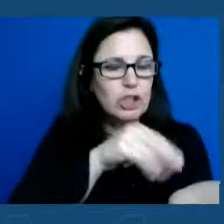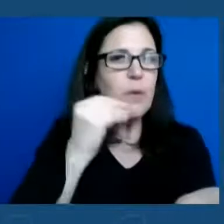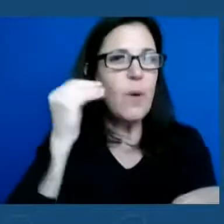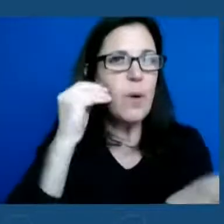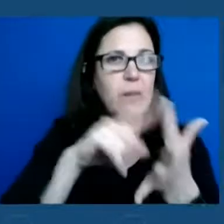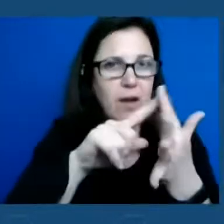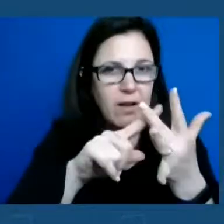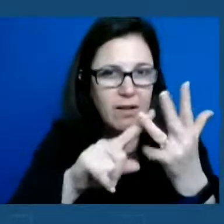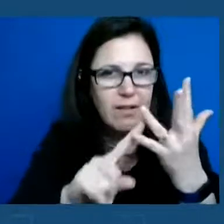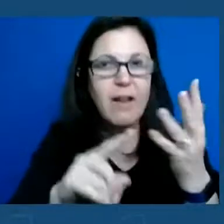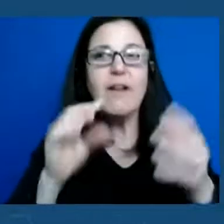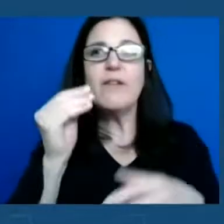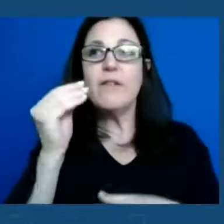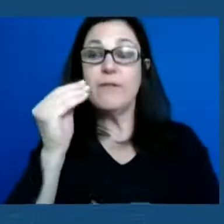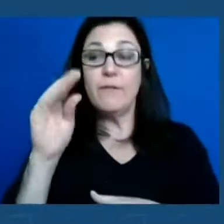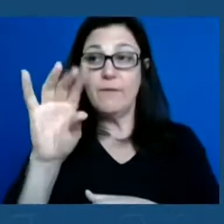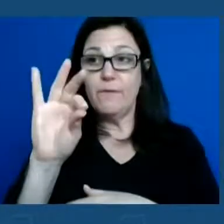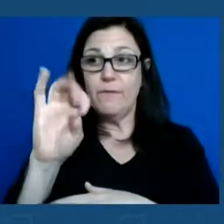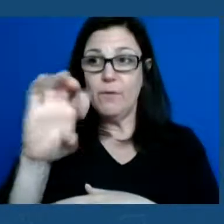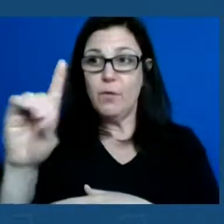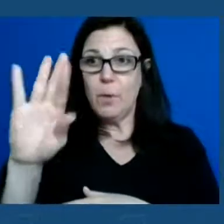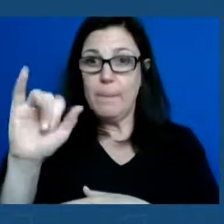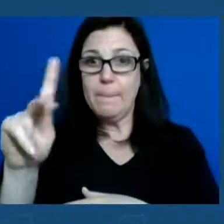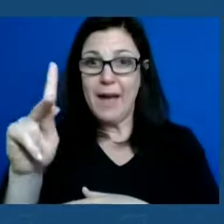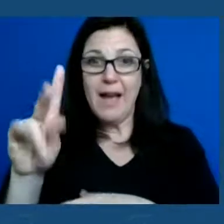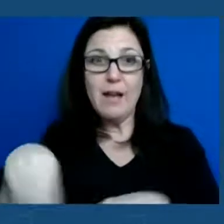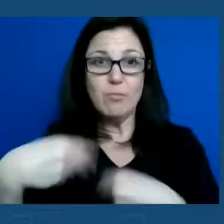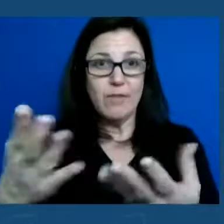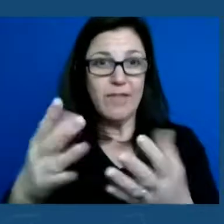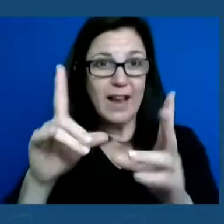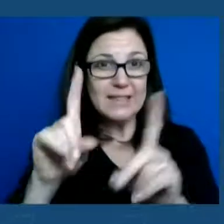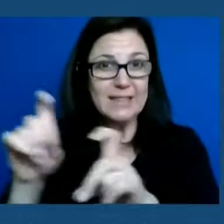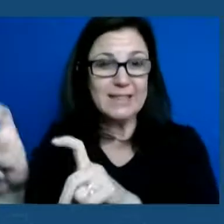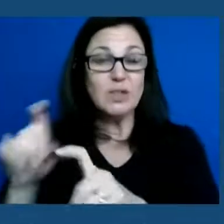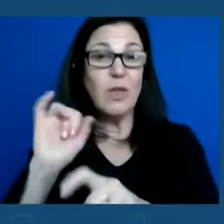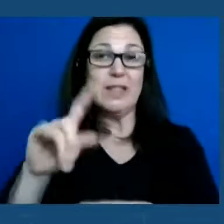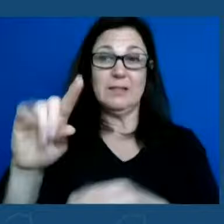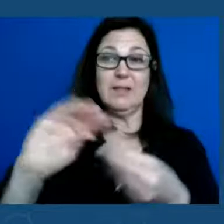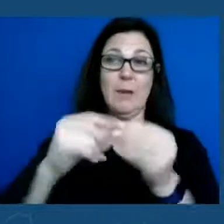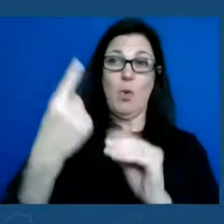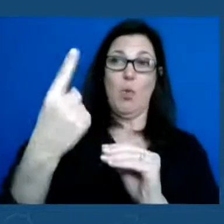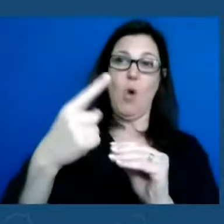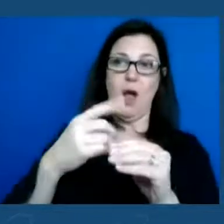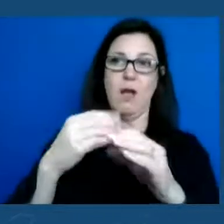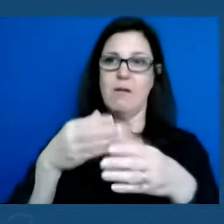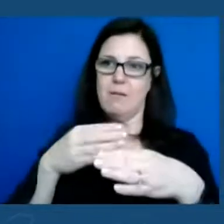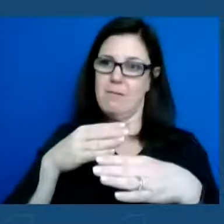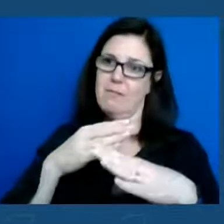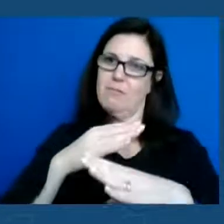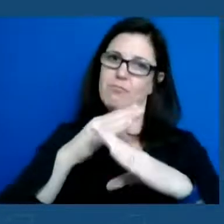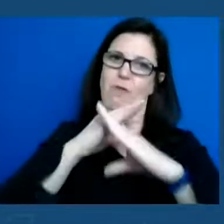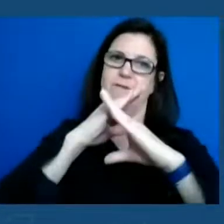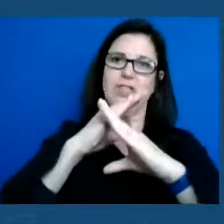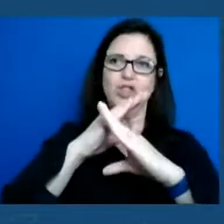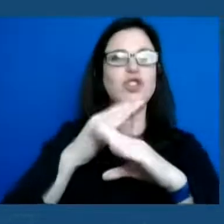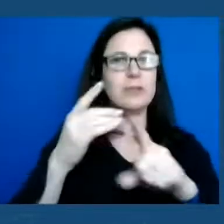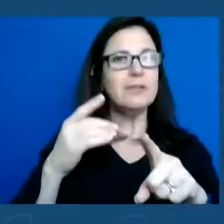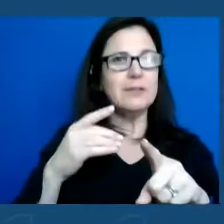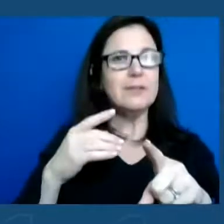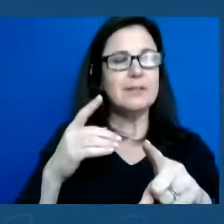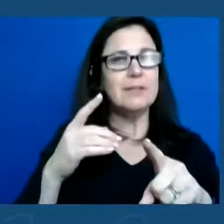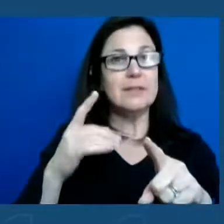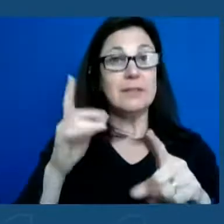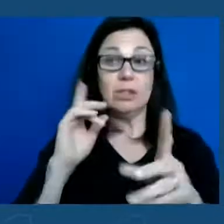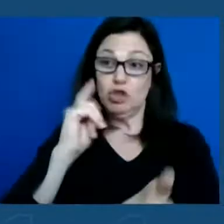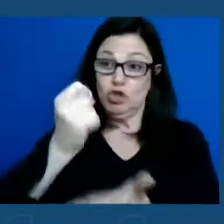continuing to fight that. That is the number one way to stop the spread, getting more tests out there. So we want to remind people, treatments are